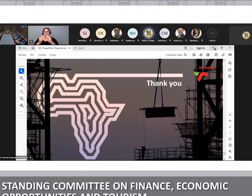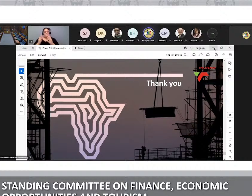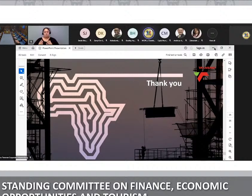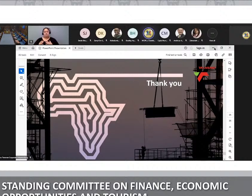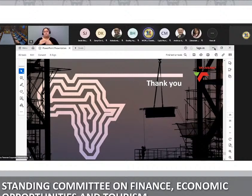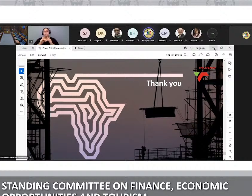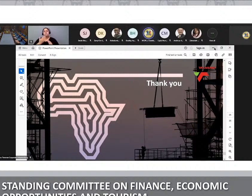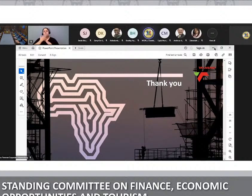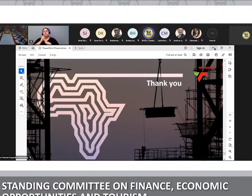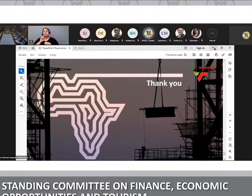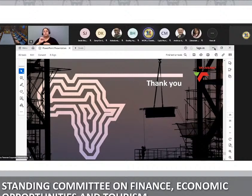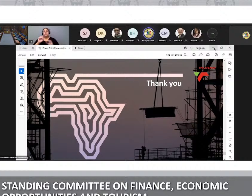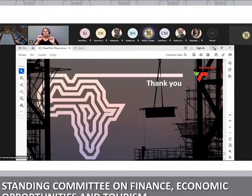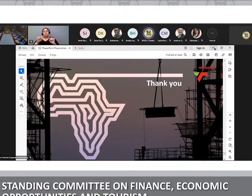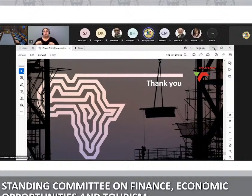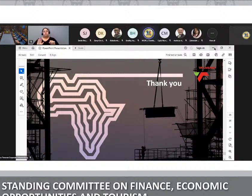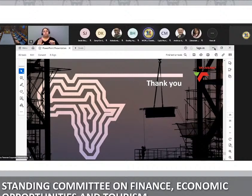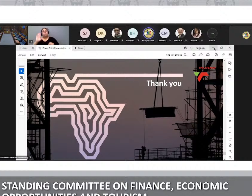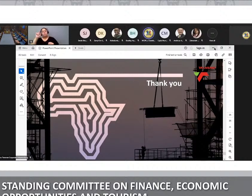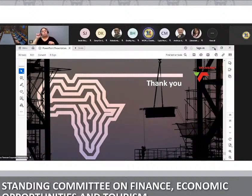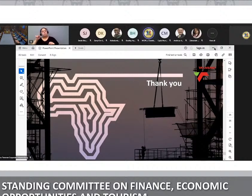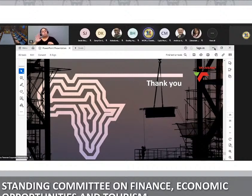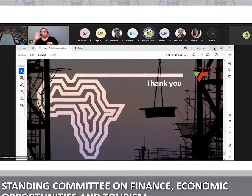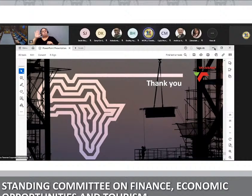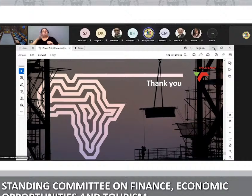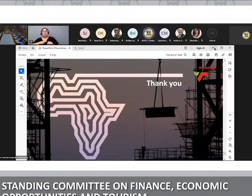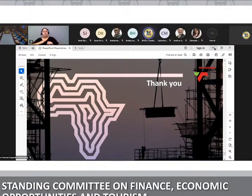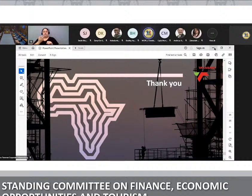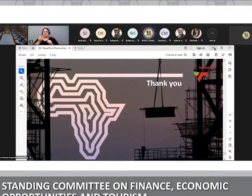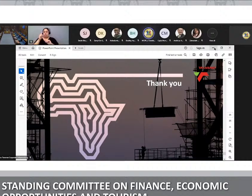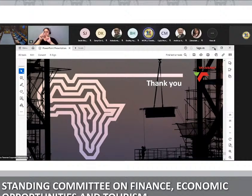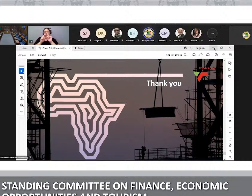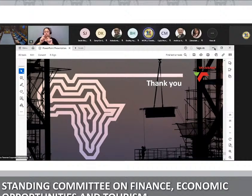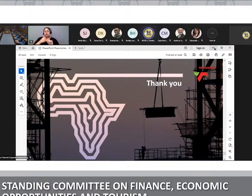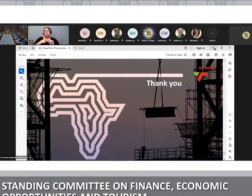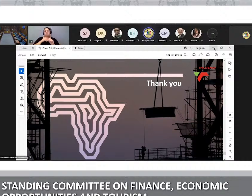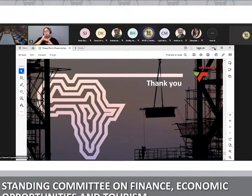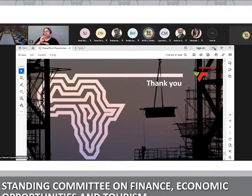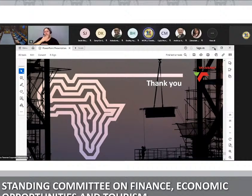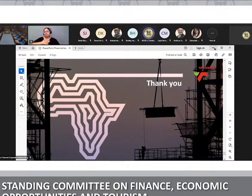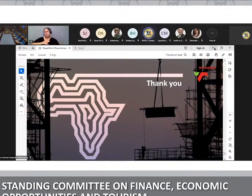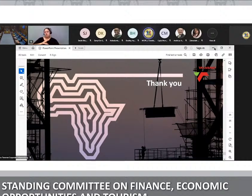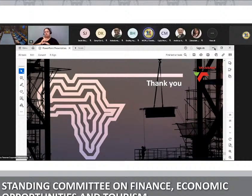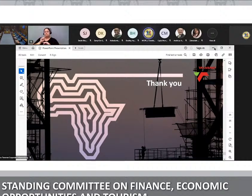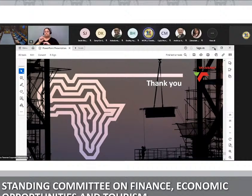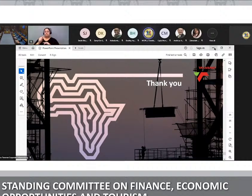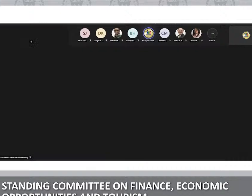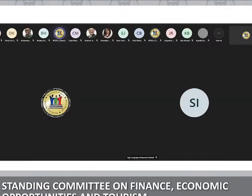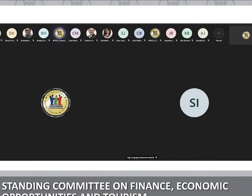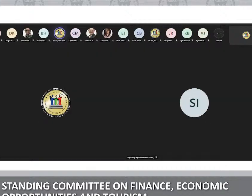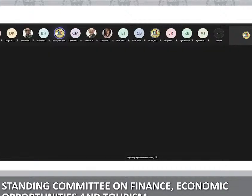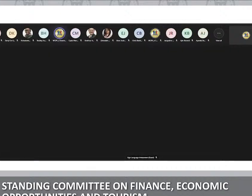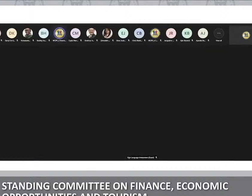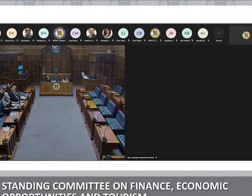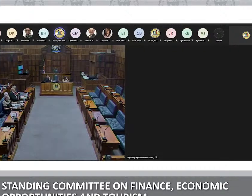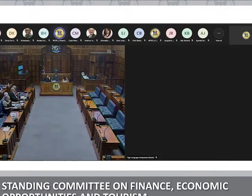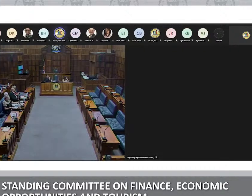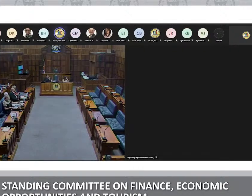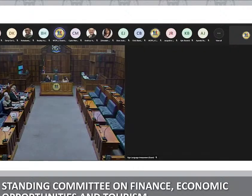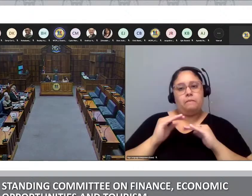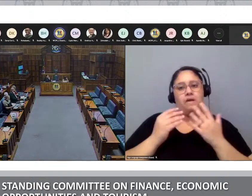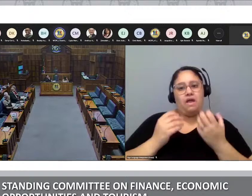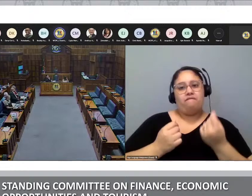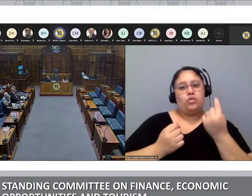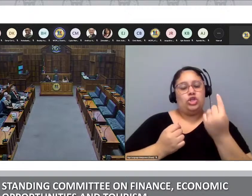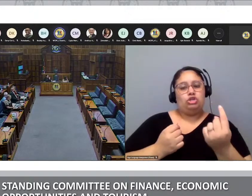can please raise your hand to indicate whether you have any questions um I'd like to ask that we limit questions um